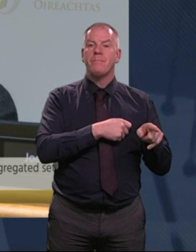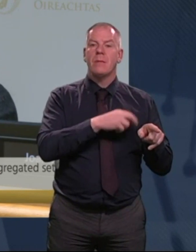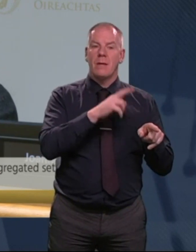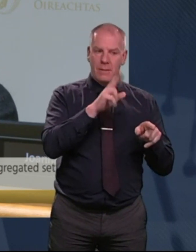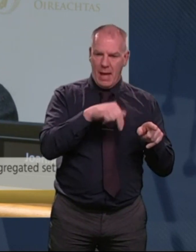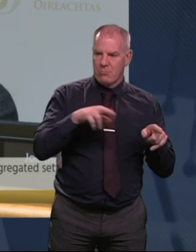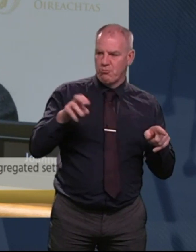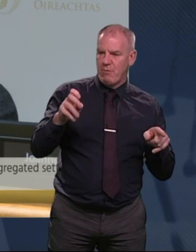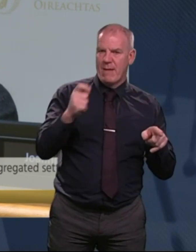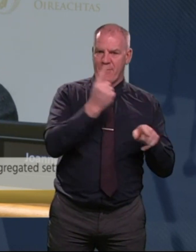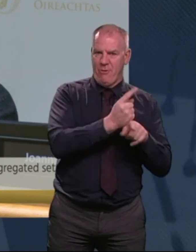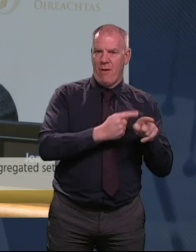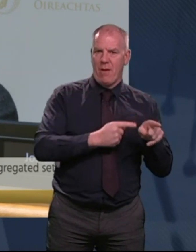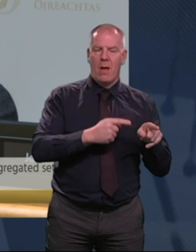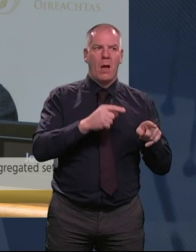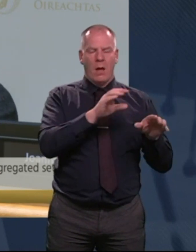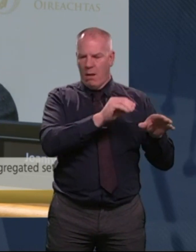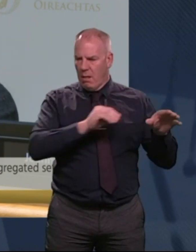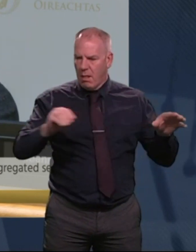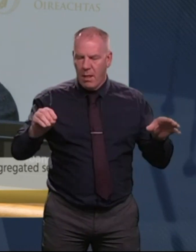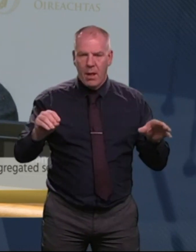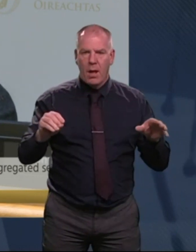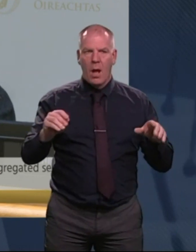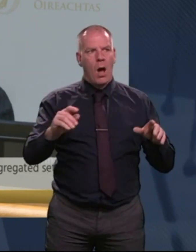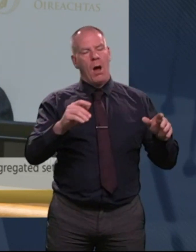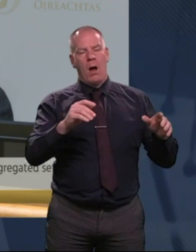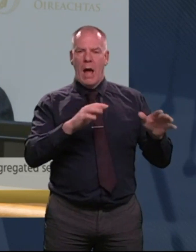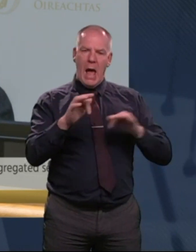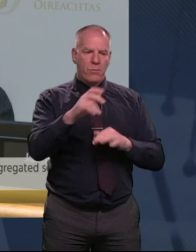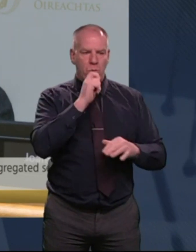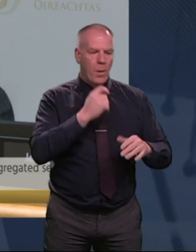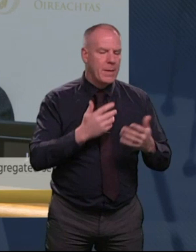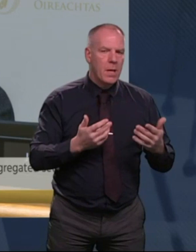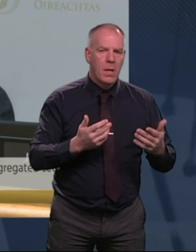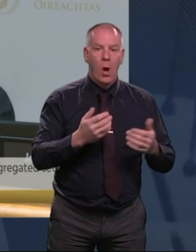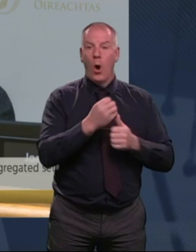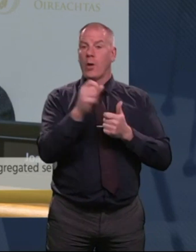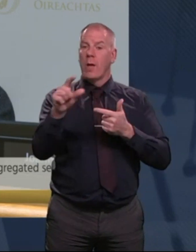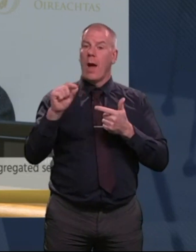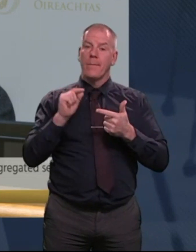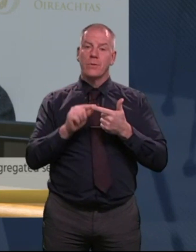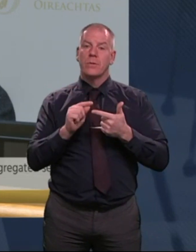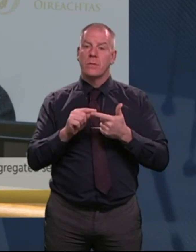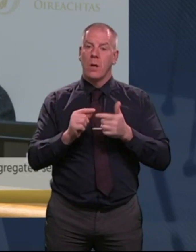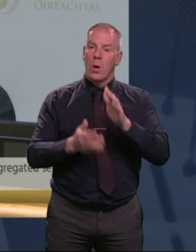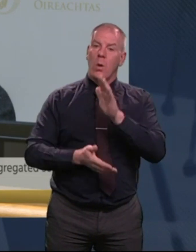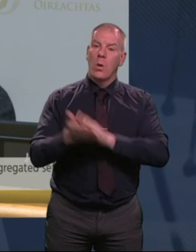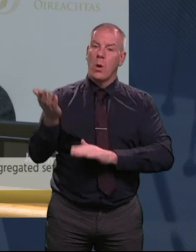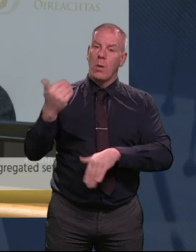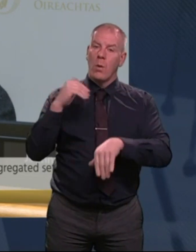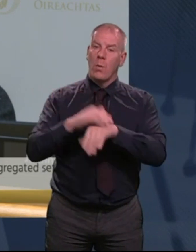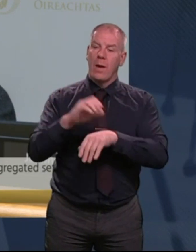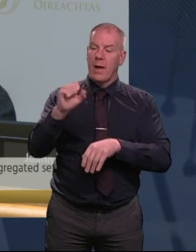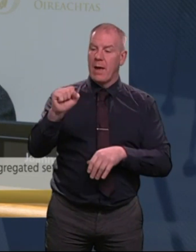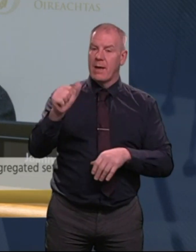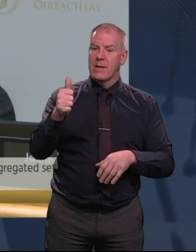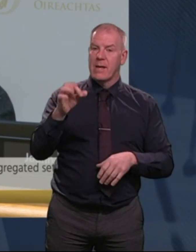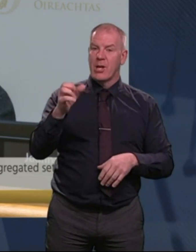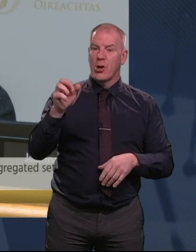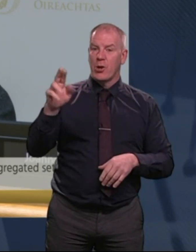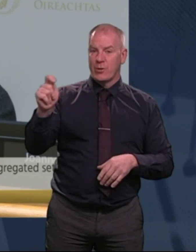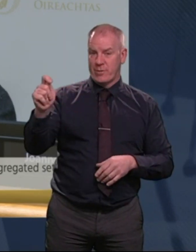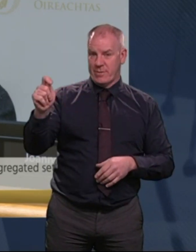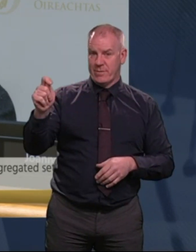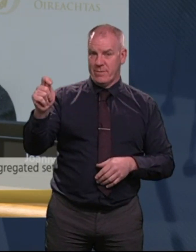rent. And then after that, they told me that the other option was to go up to Sagard and